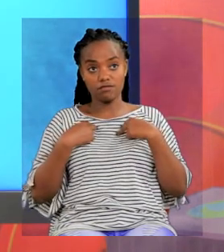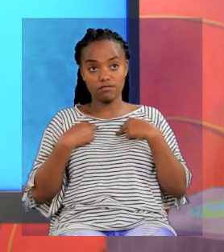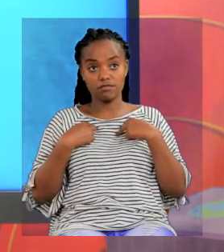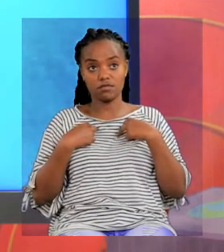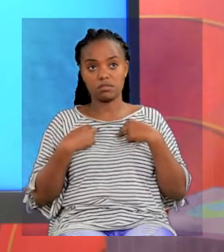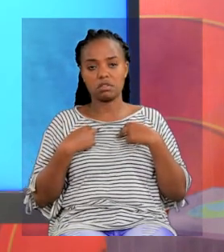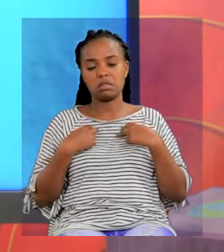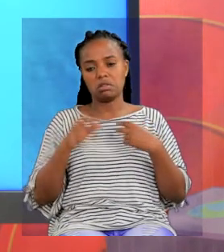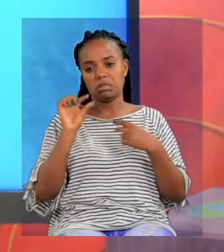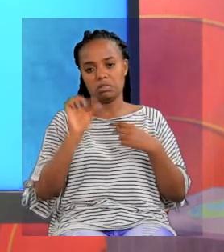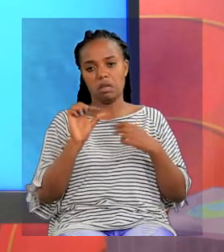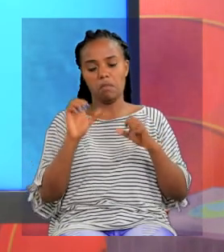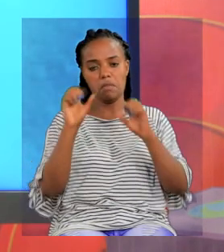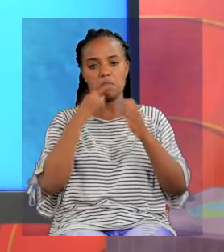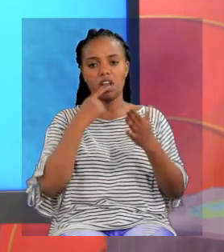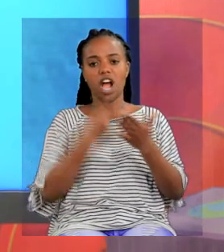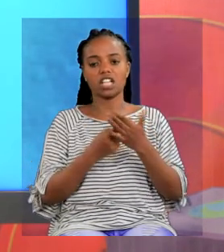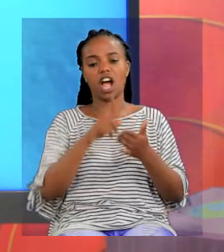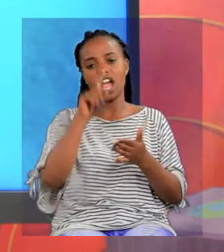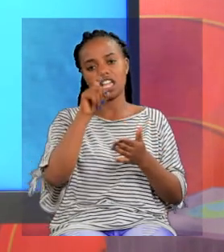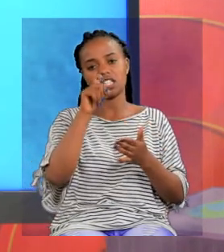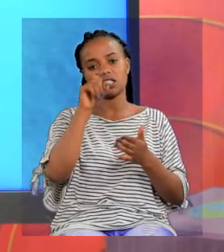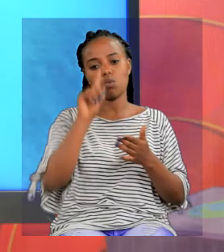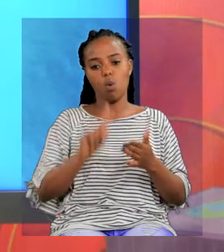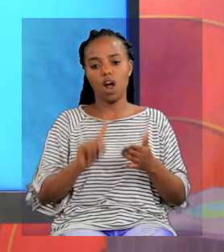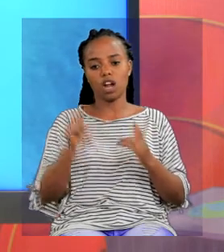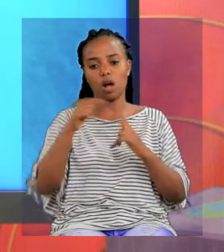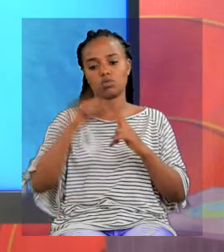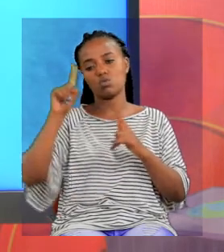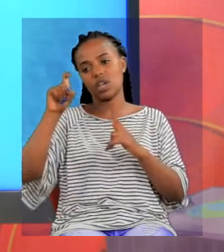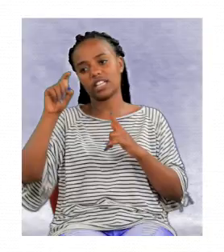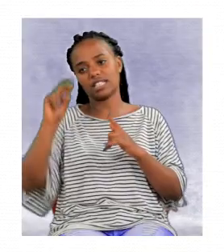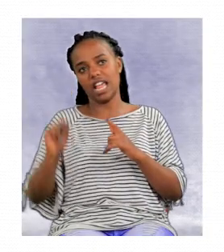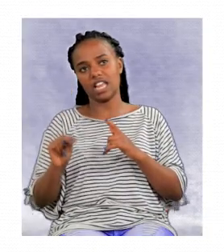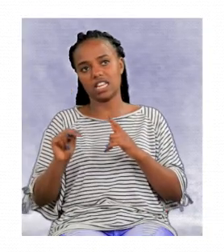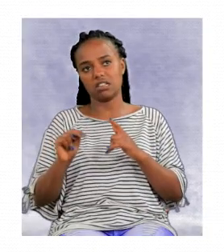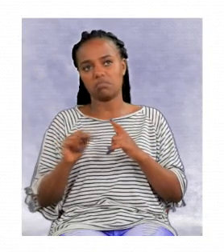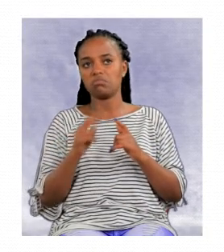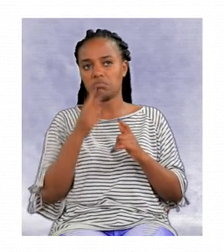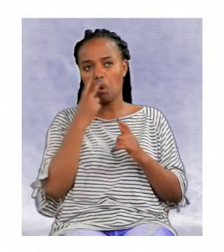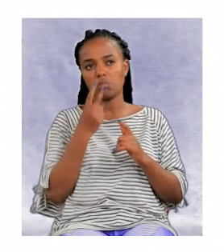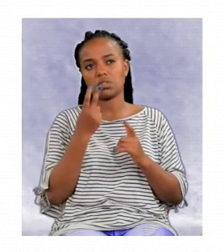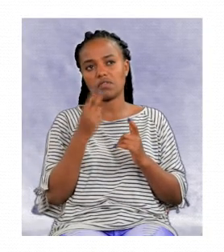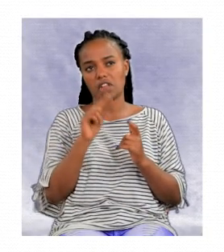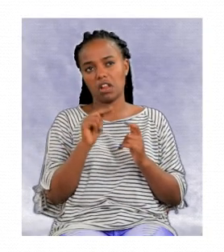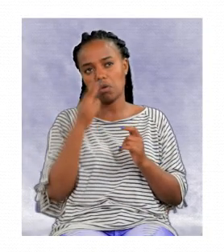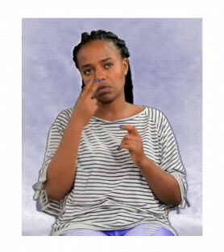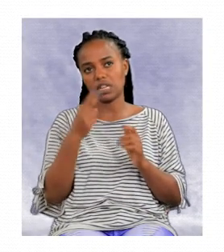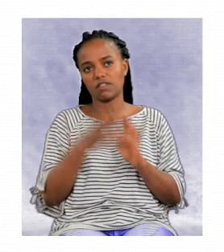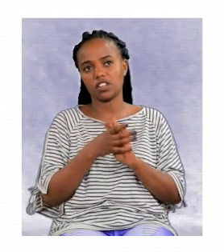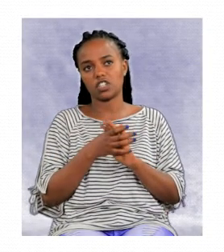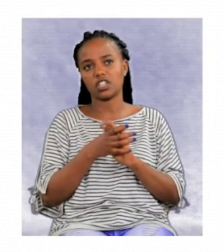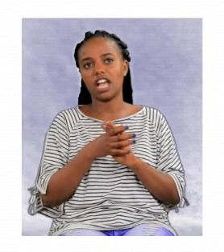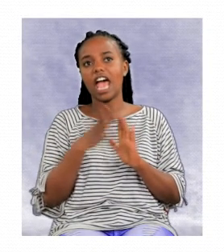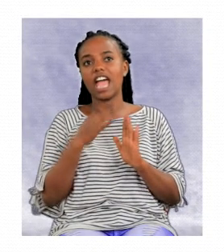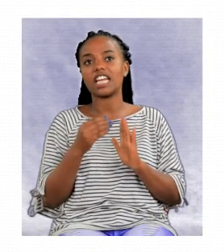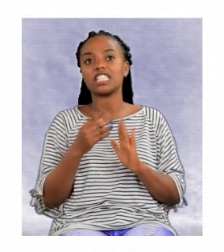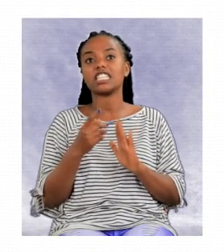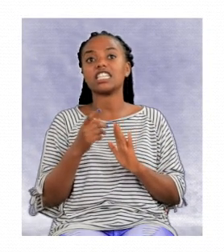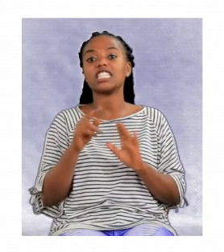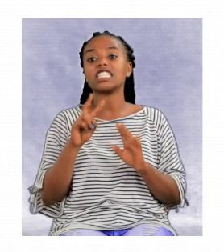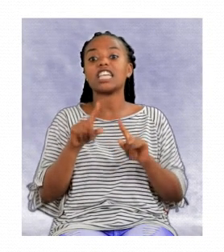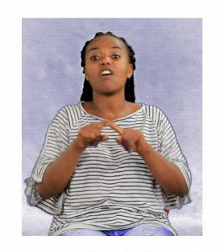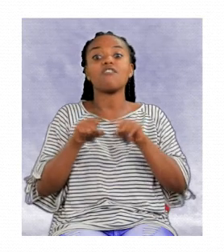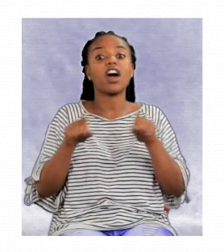a certain set of data from x1 up to xn, these are n observation, then the variance